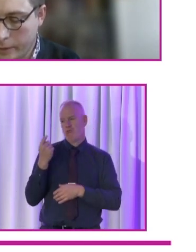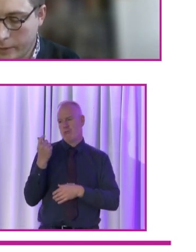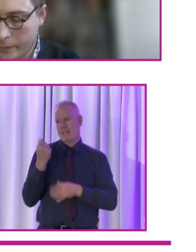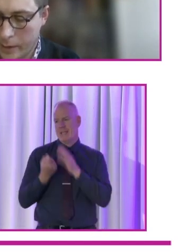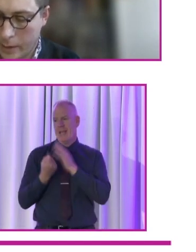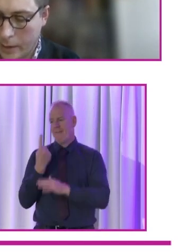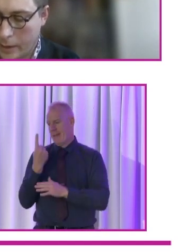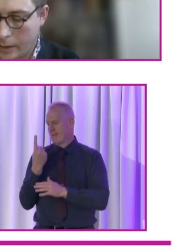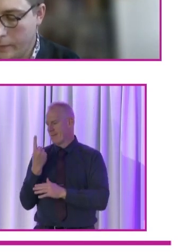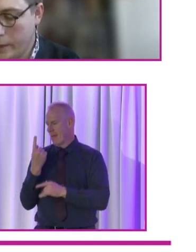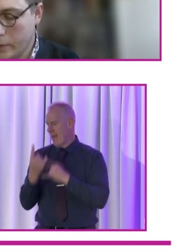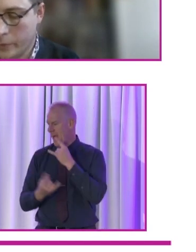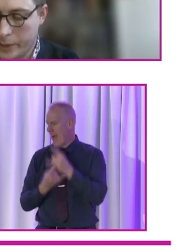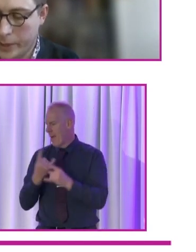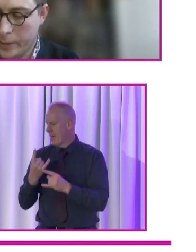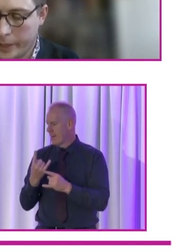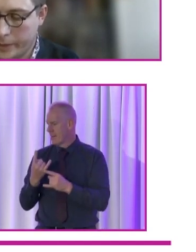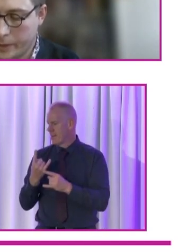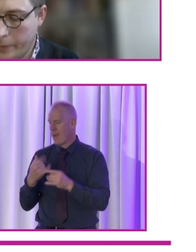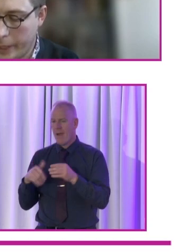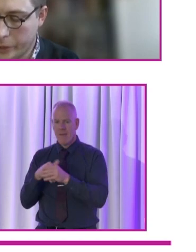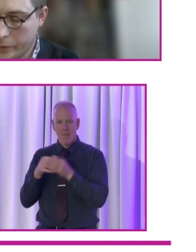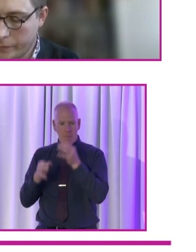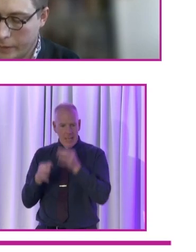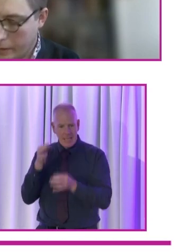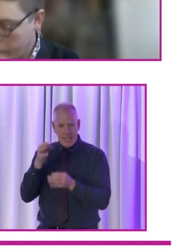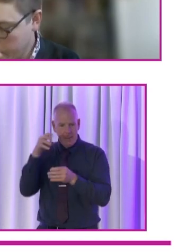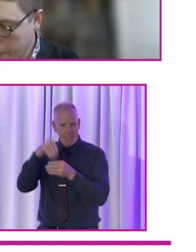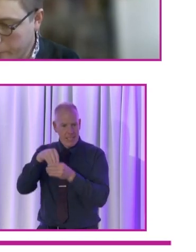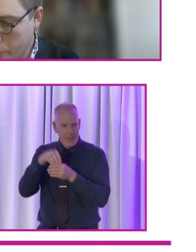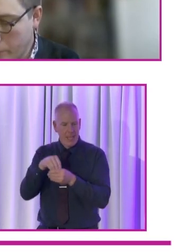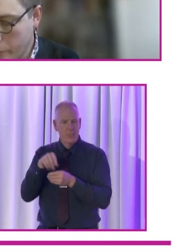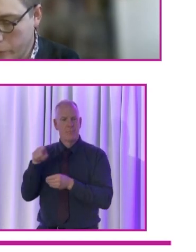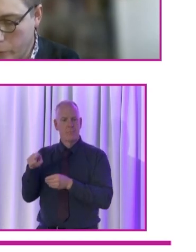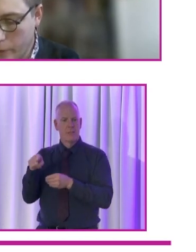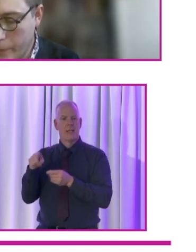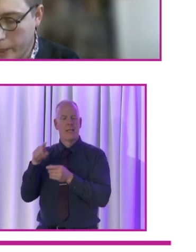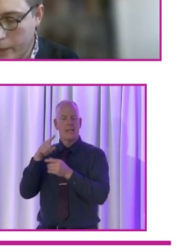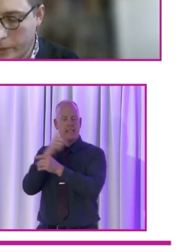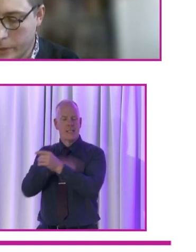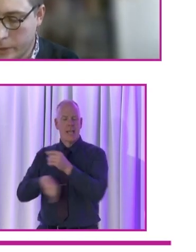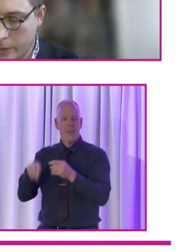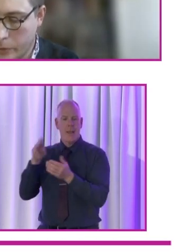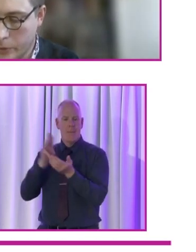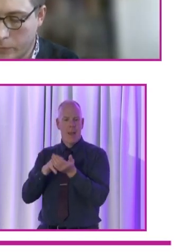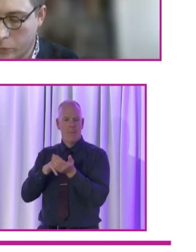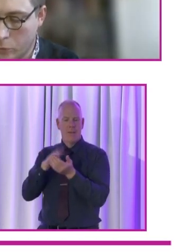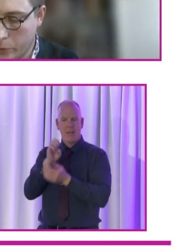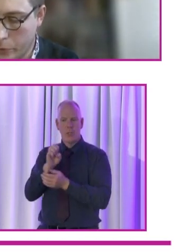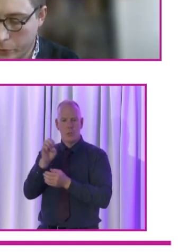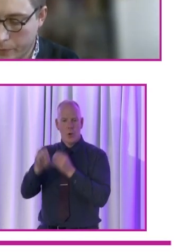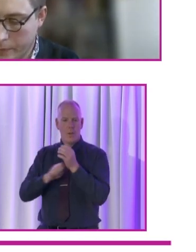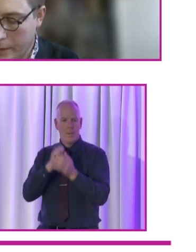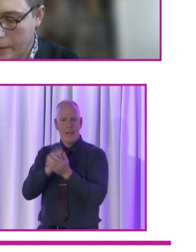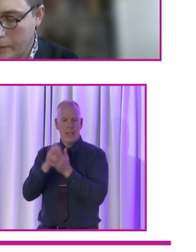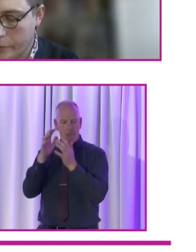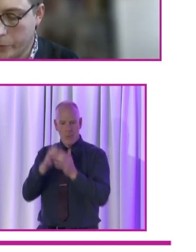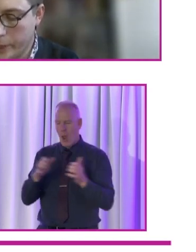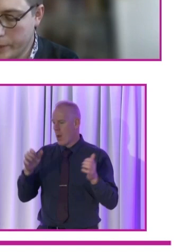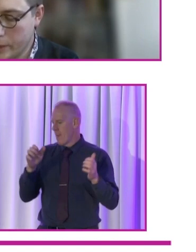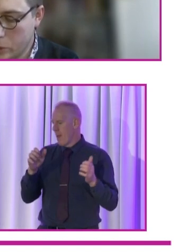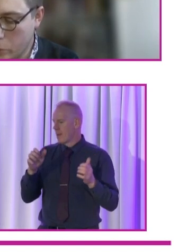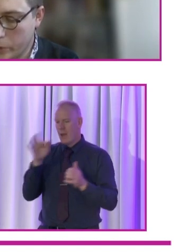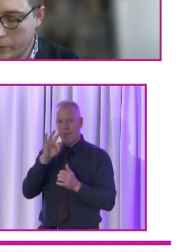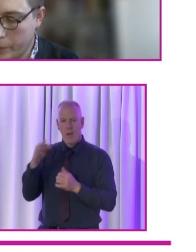of ENIL on political participation, the disabled member of the European Parliament, Stelios Kimporopoulos,